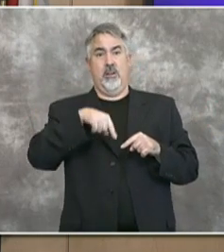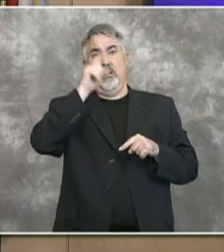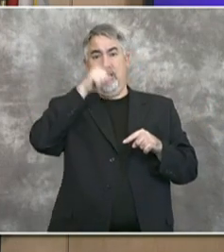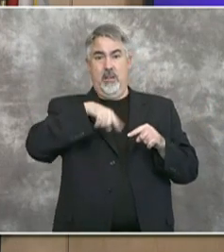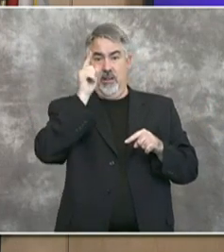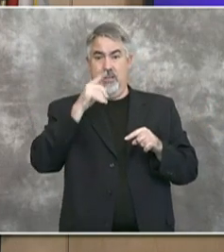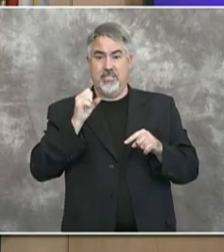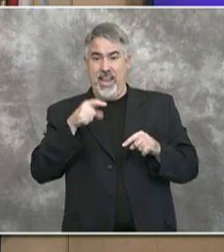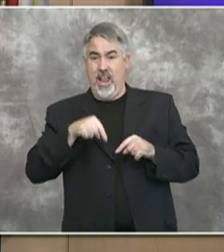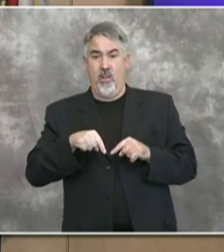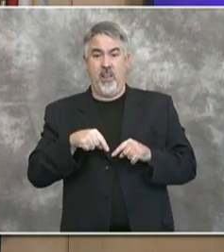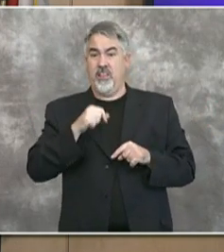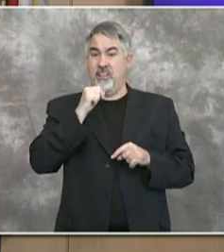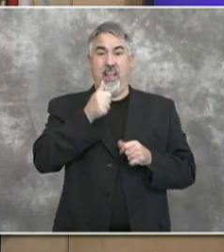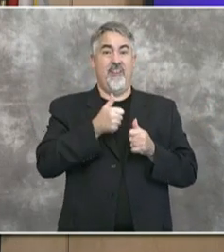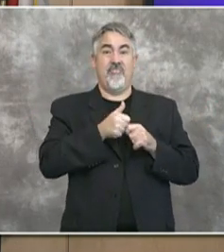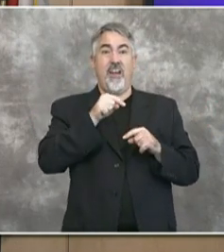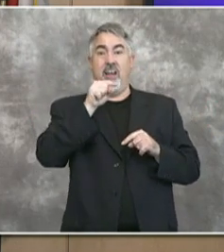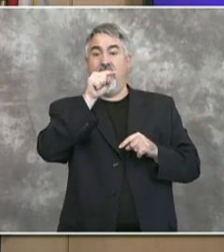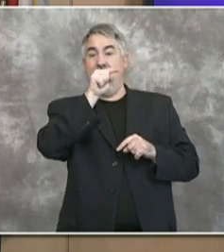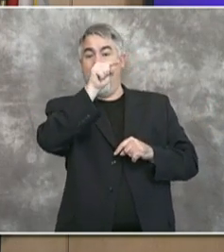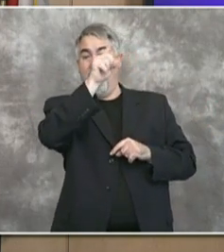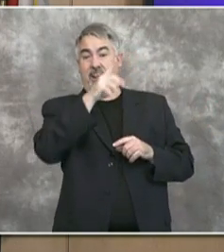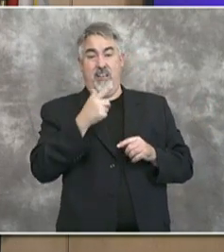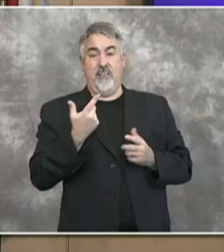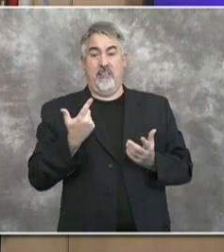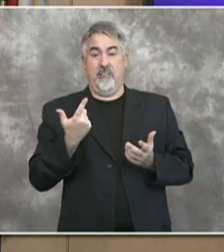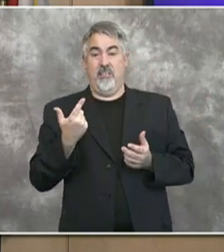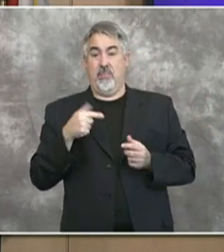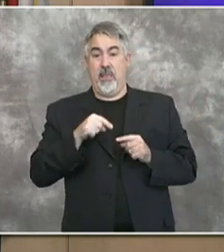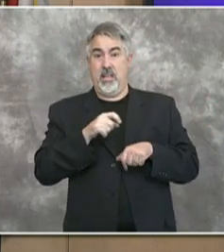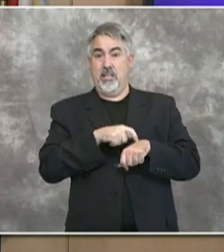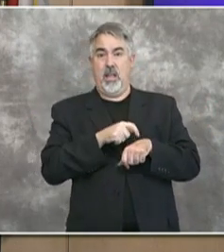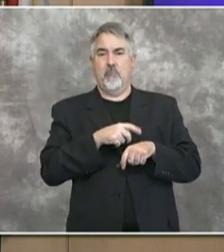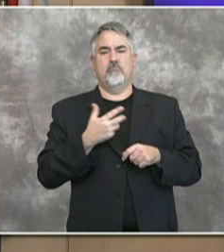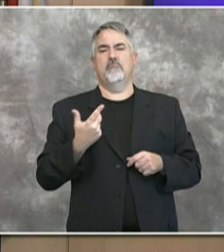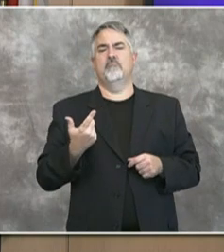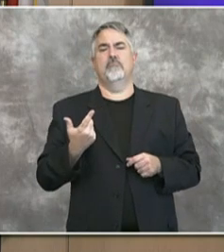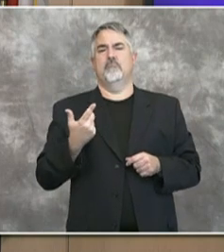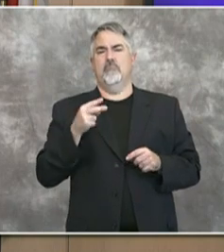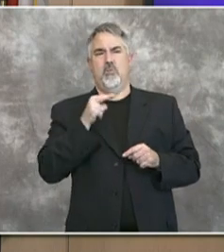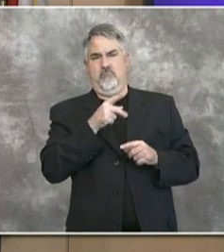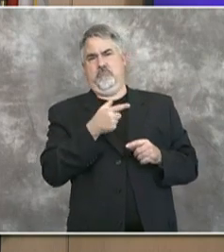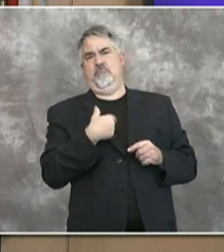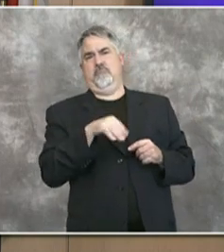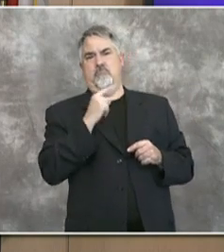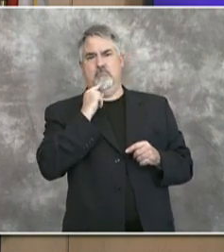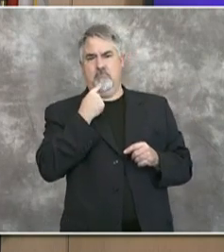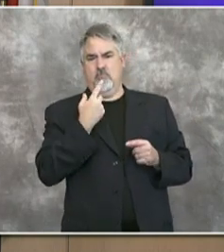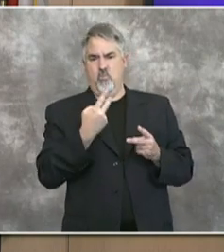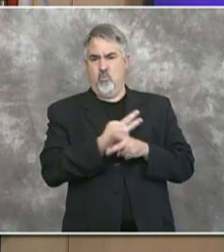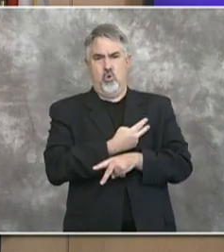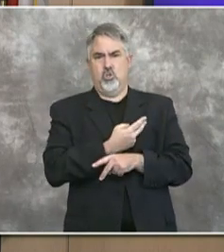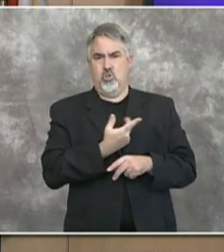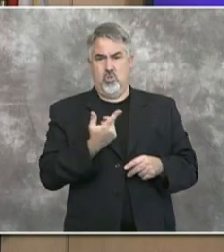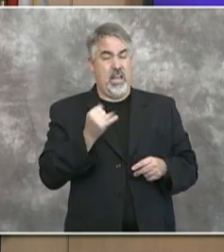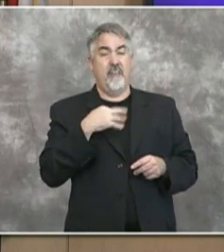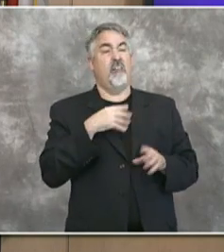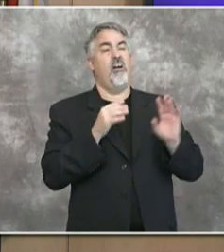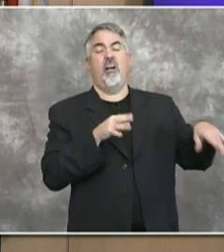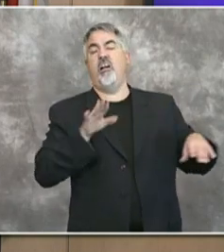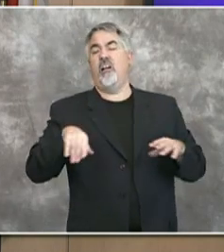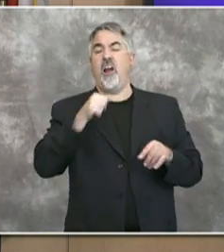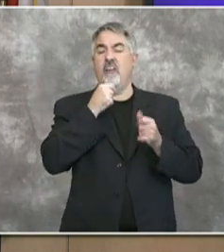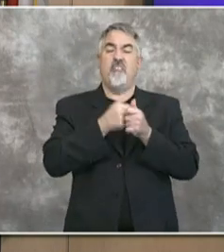did not do the things we did when we did them, and recognize and realize the position that we would have been in had we done it wrong. You can